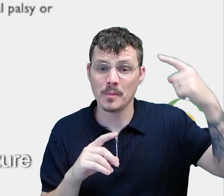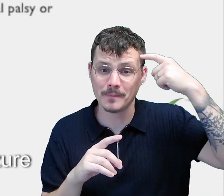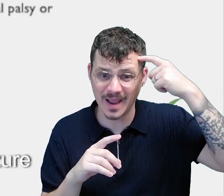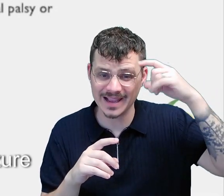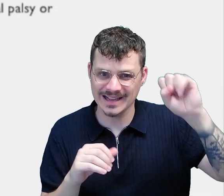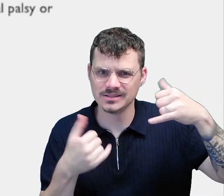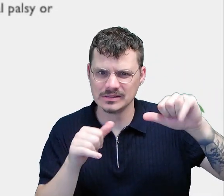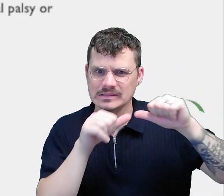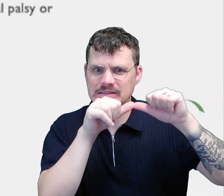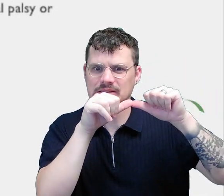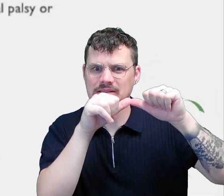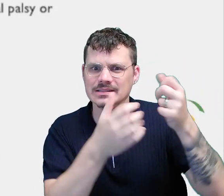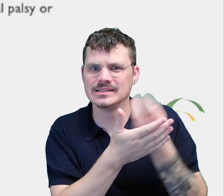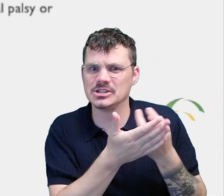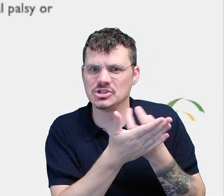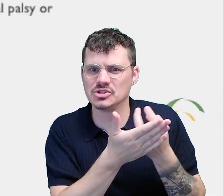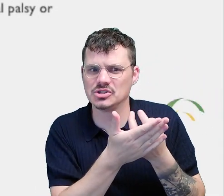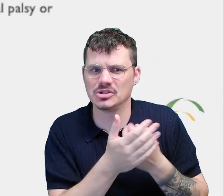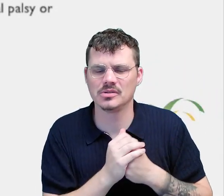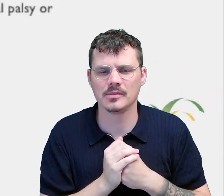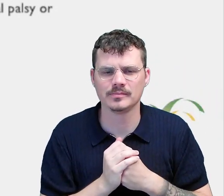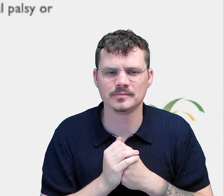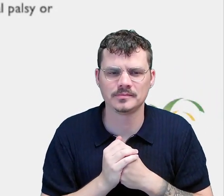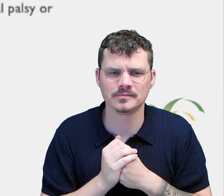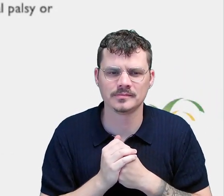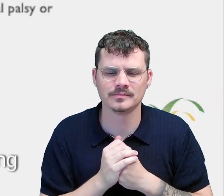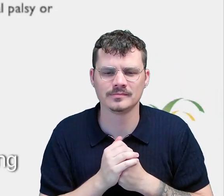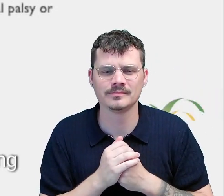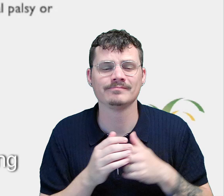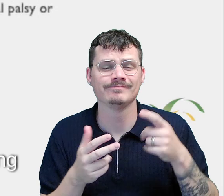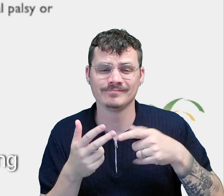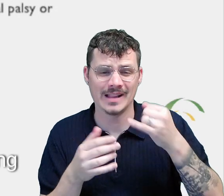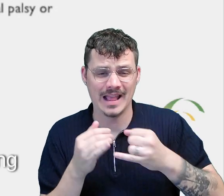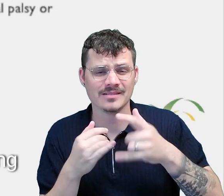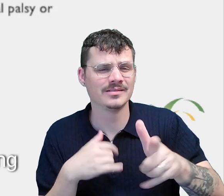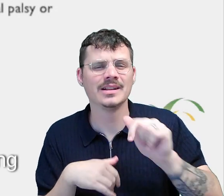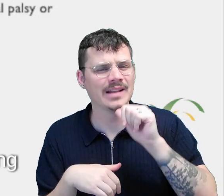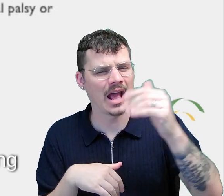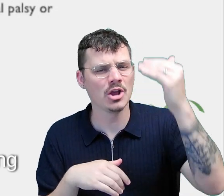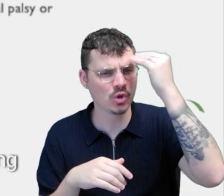continuous seizure. And not knowing the